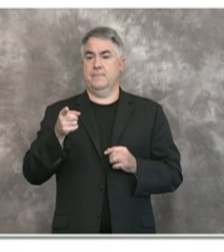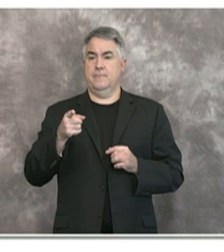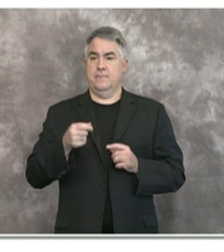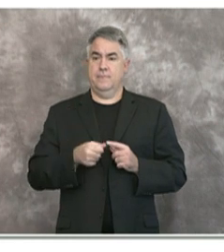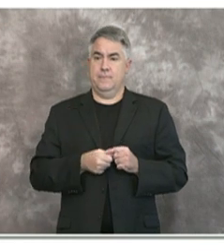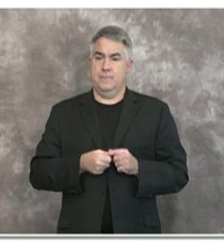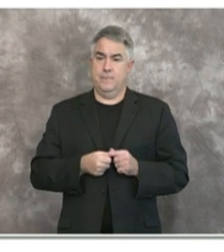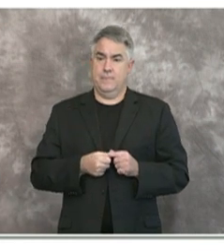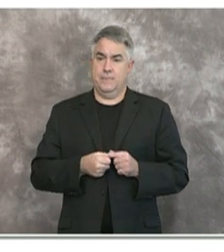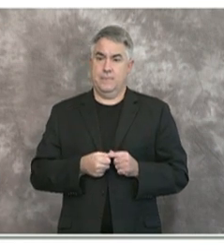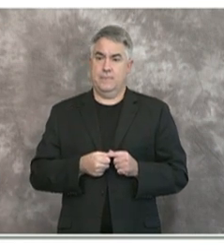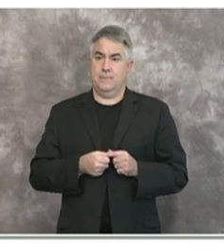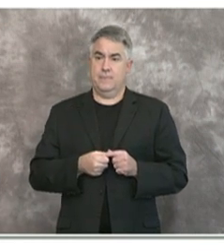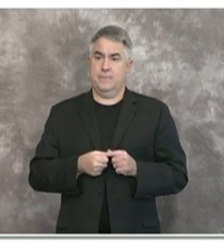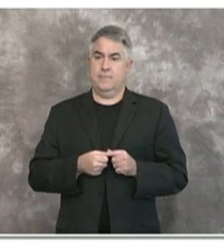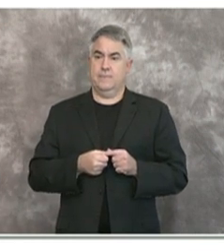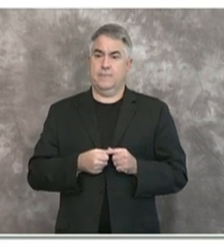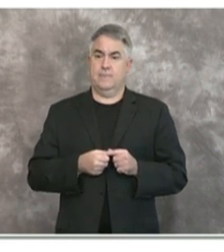the